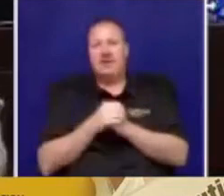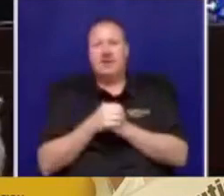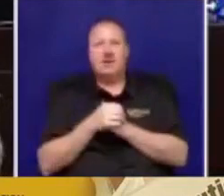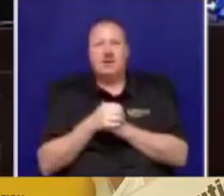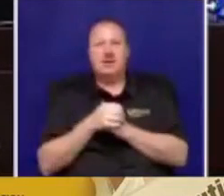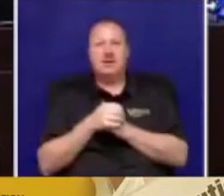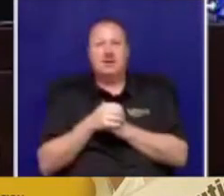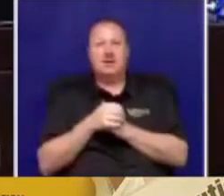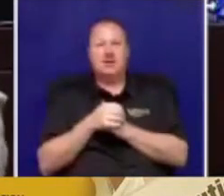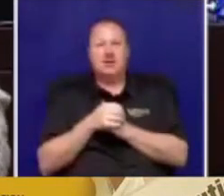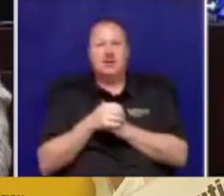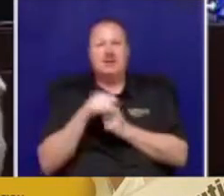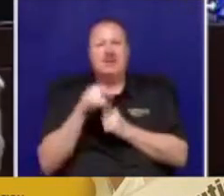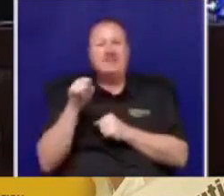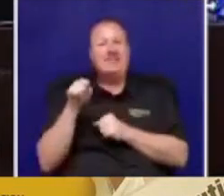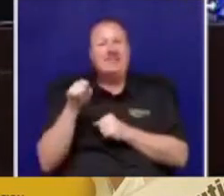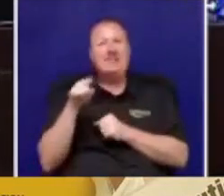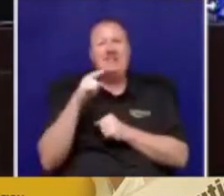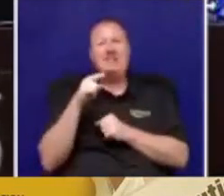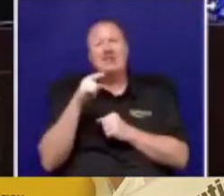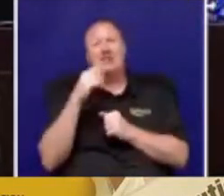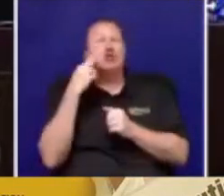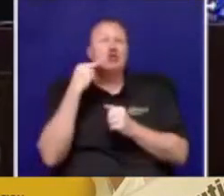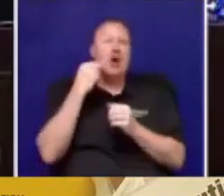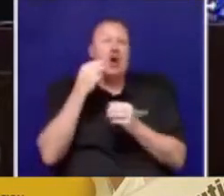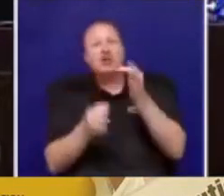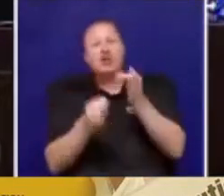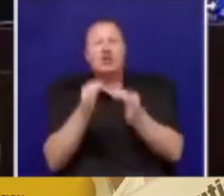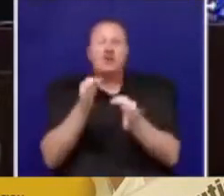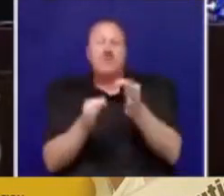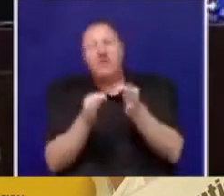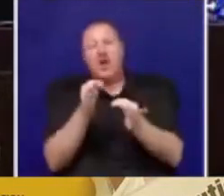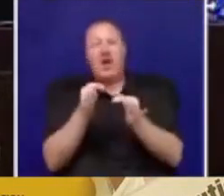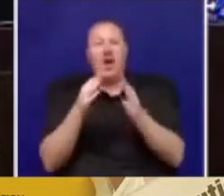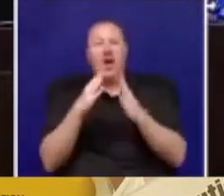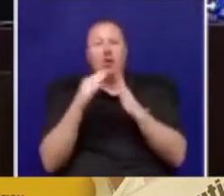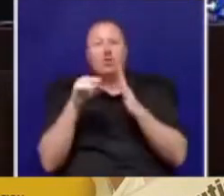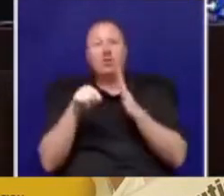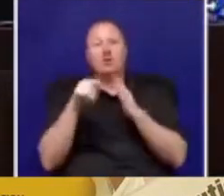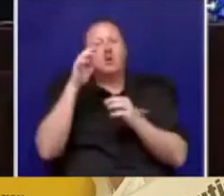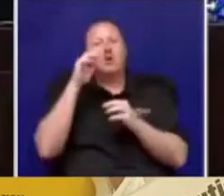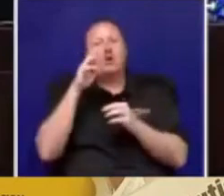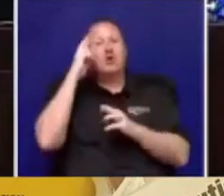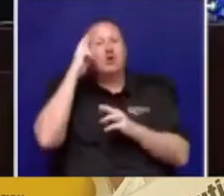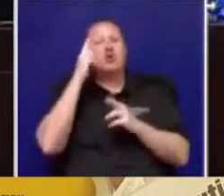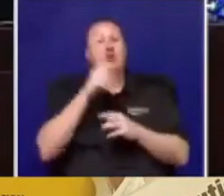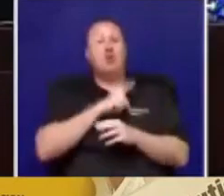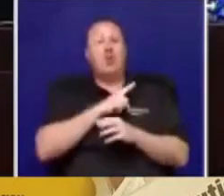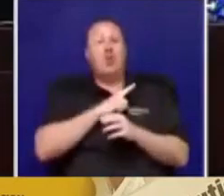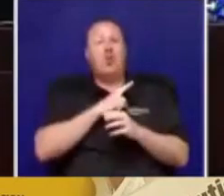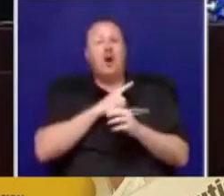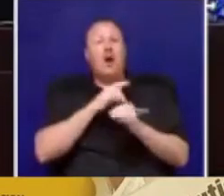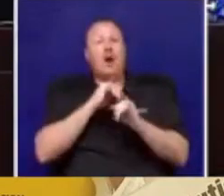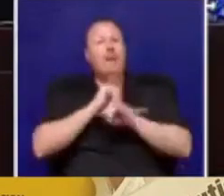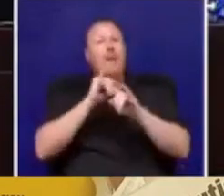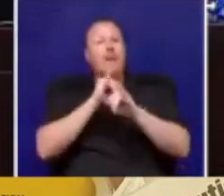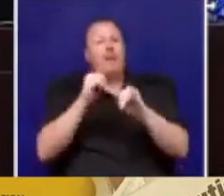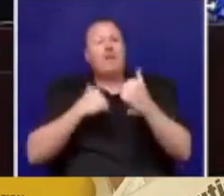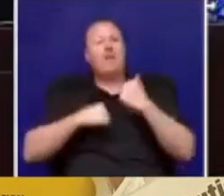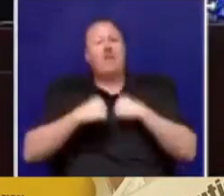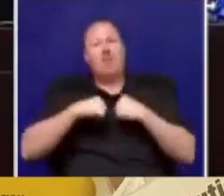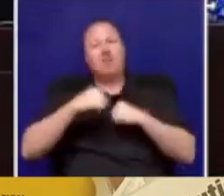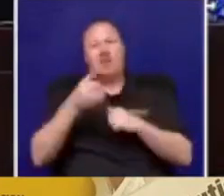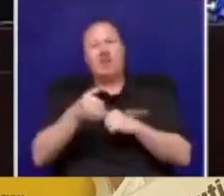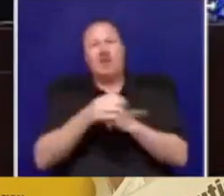Mahaule, justified or tried to justify in this House that the reason why we are performing so poorly is because